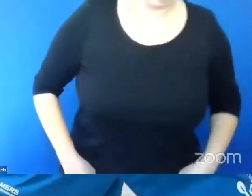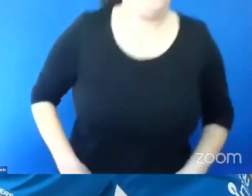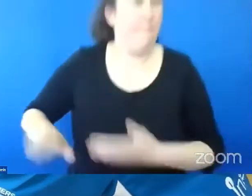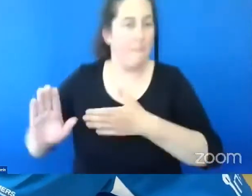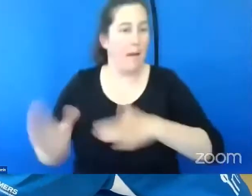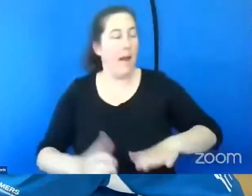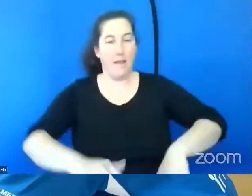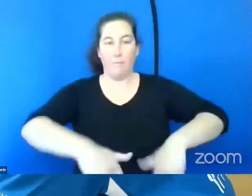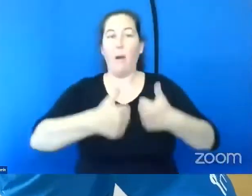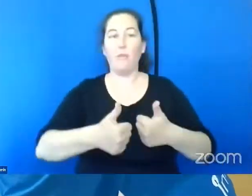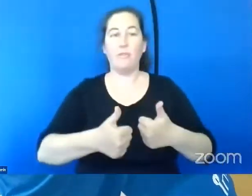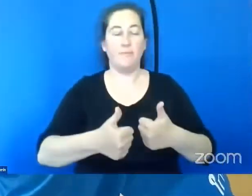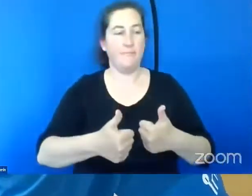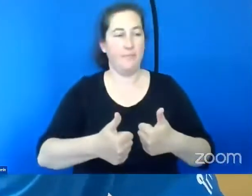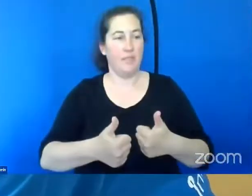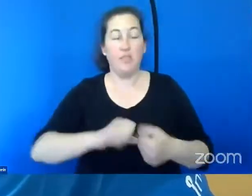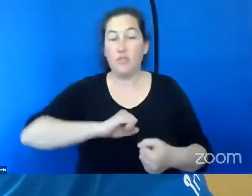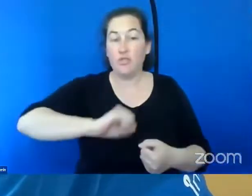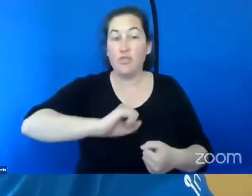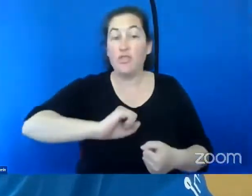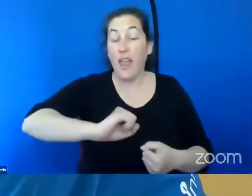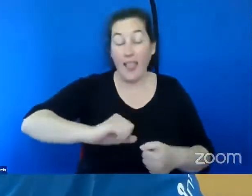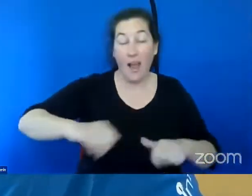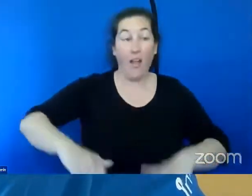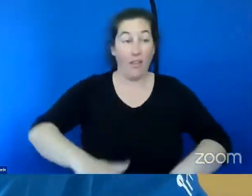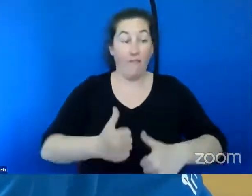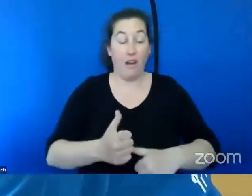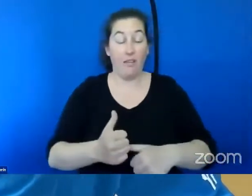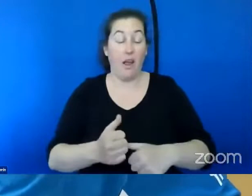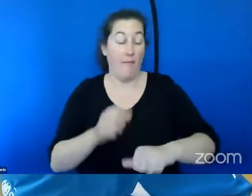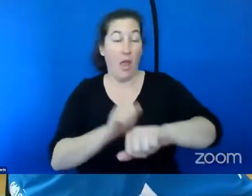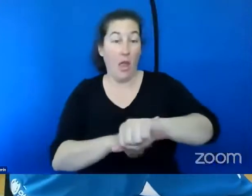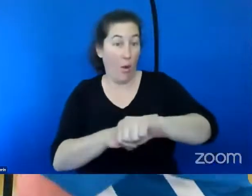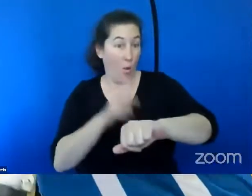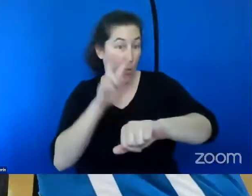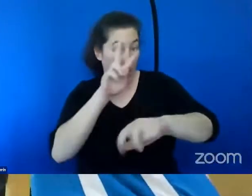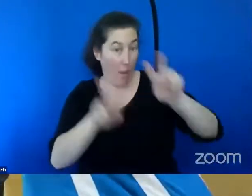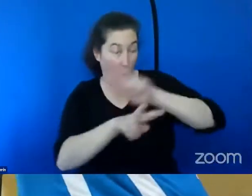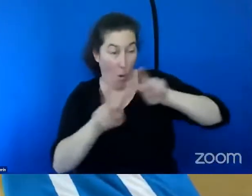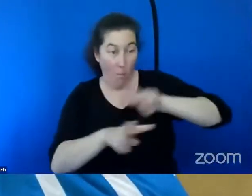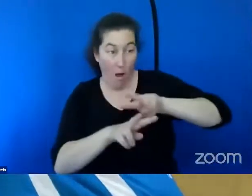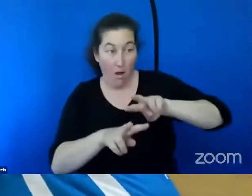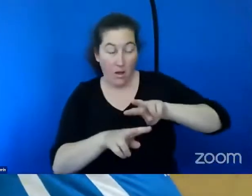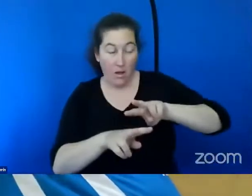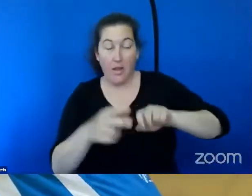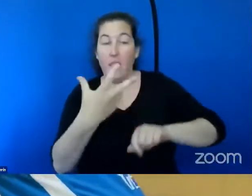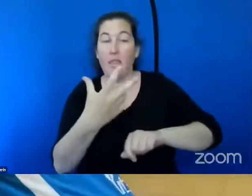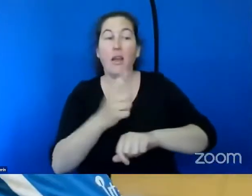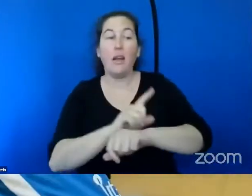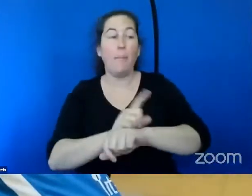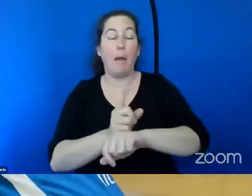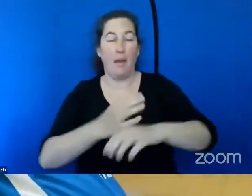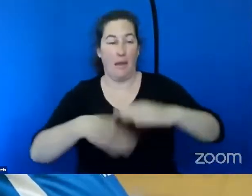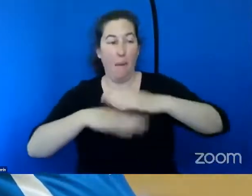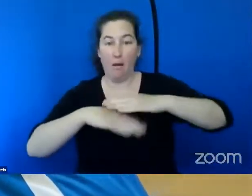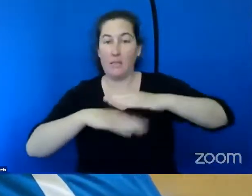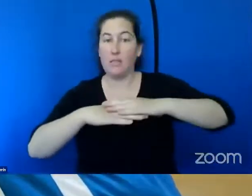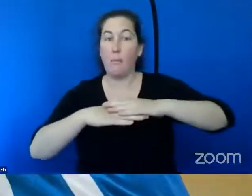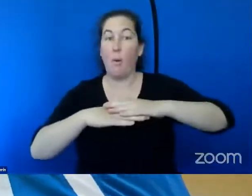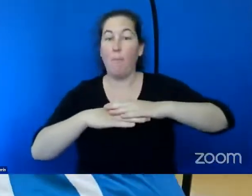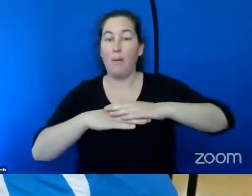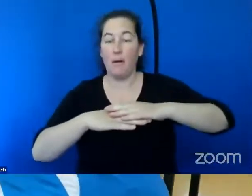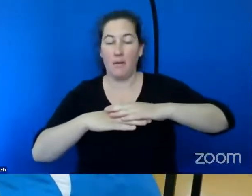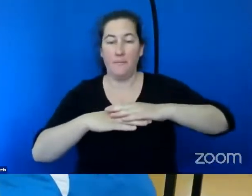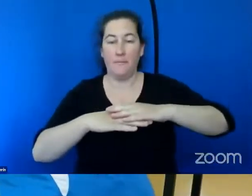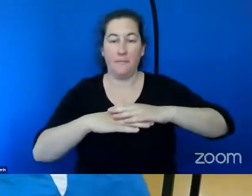3-minute time limit on this. Interesting tactic to start with as he takes hold of the plastic box, turns everything